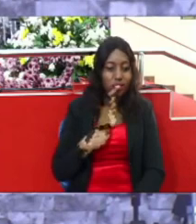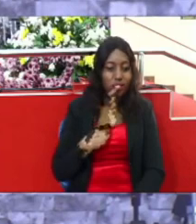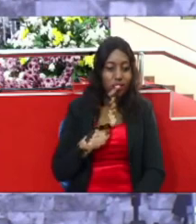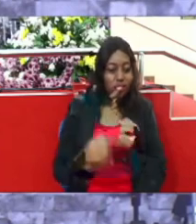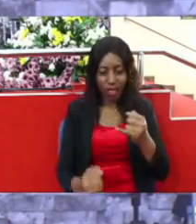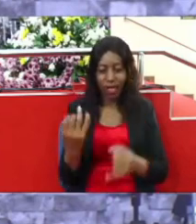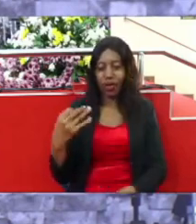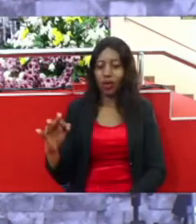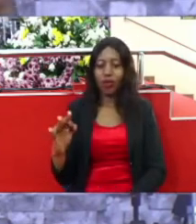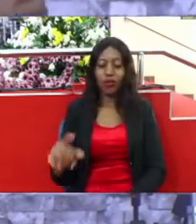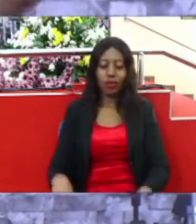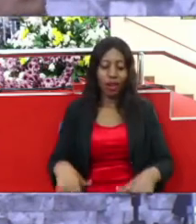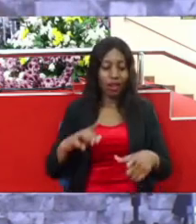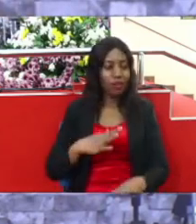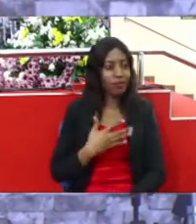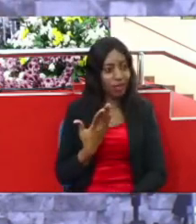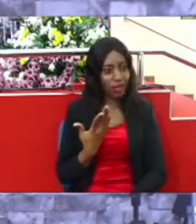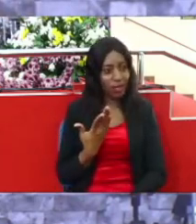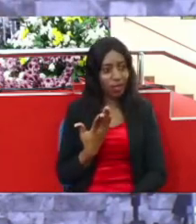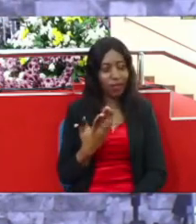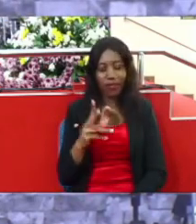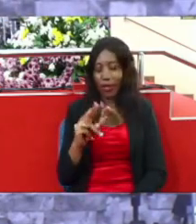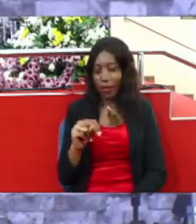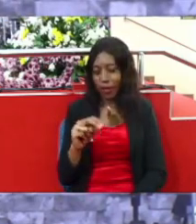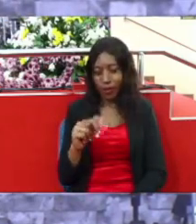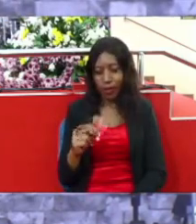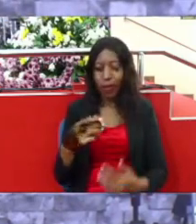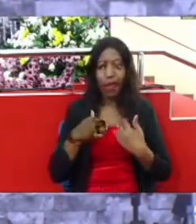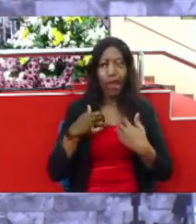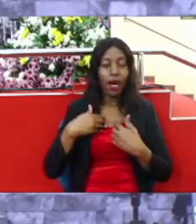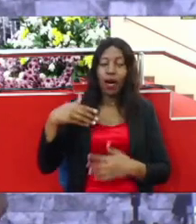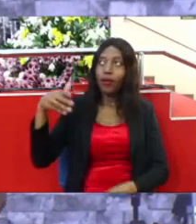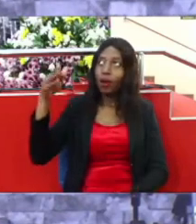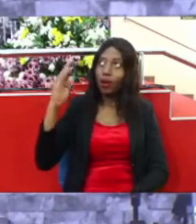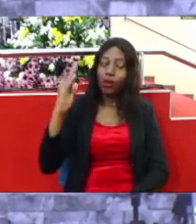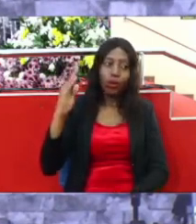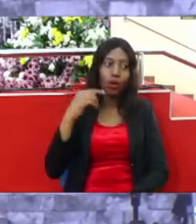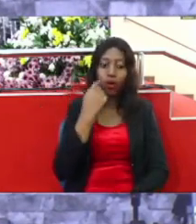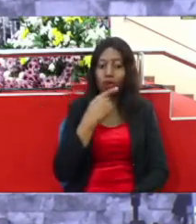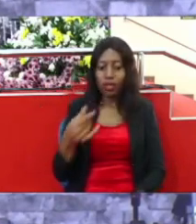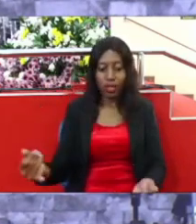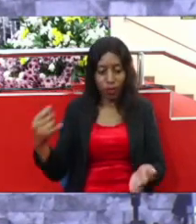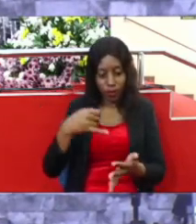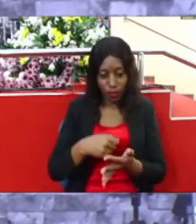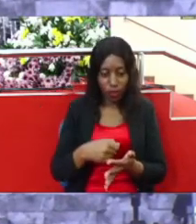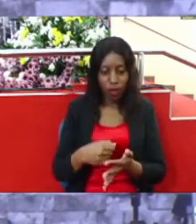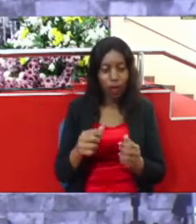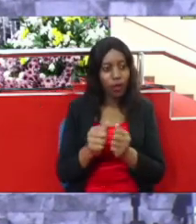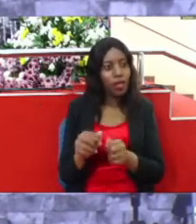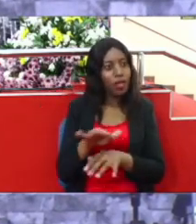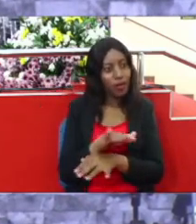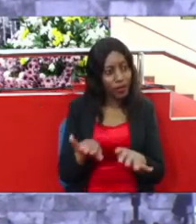I'm here to encourage you that there is a sovereign God who knows. He gets involved in nature, he gets involved in the lives of human beings. Niko hapa kukuhimiza kwamba pana Mungu